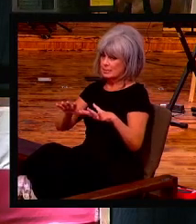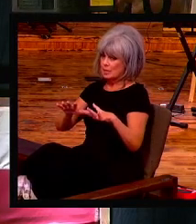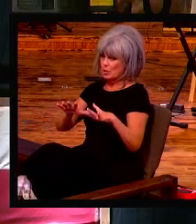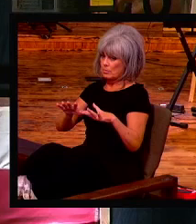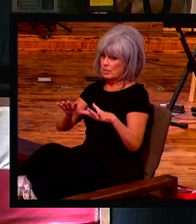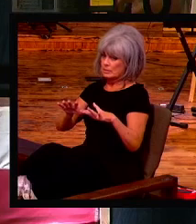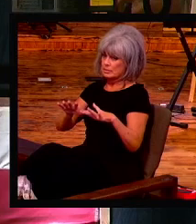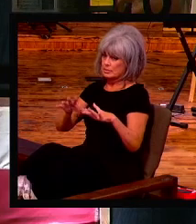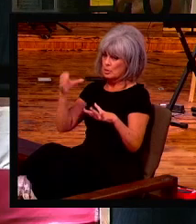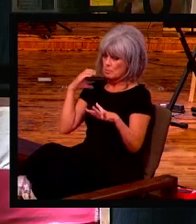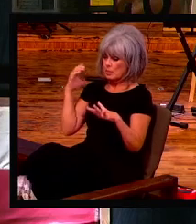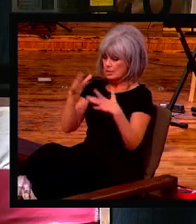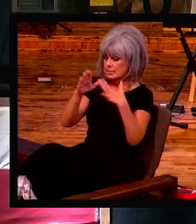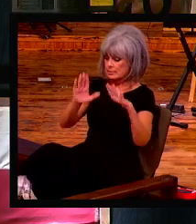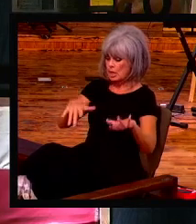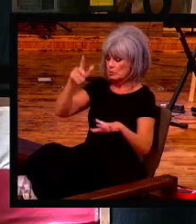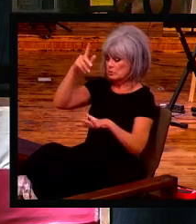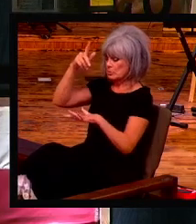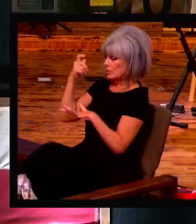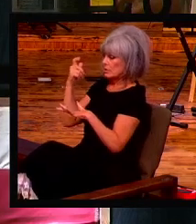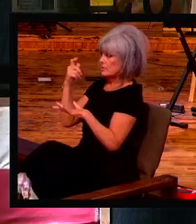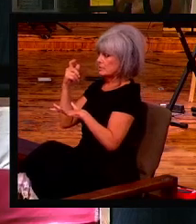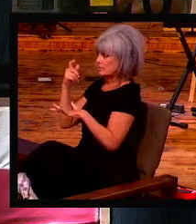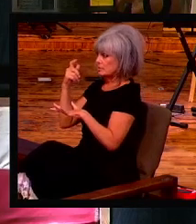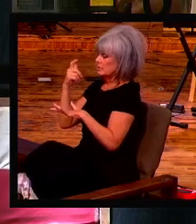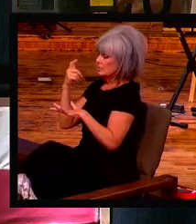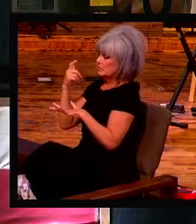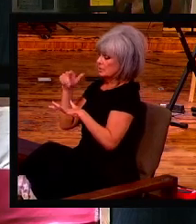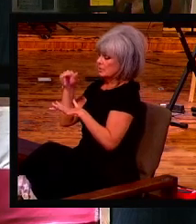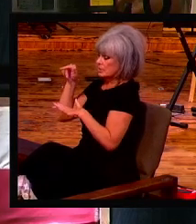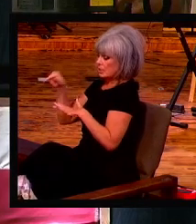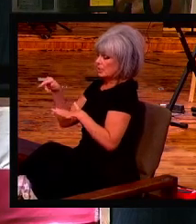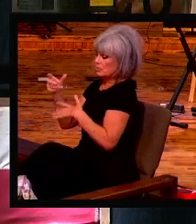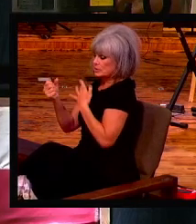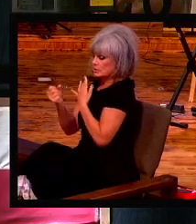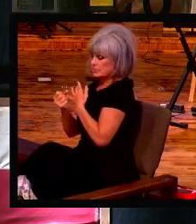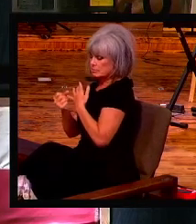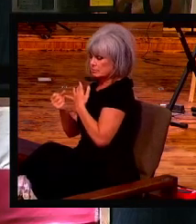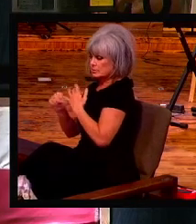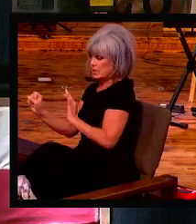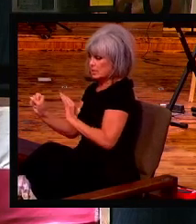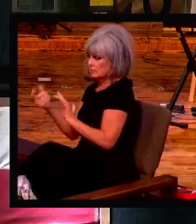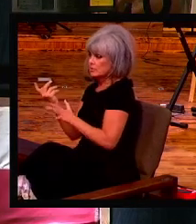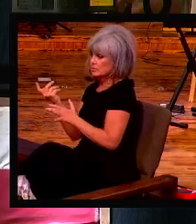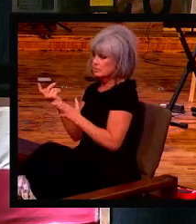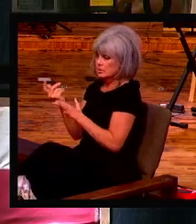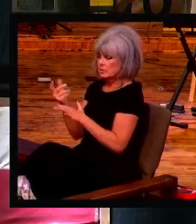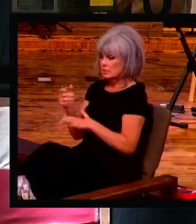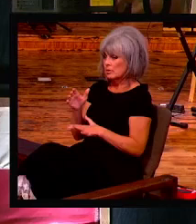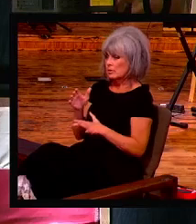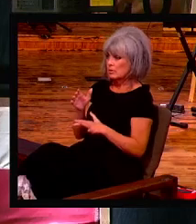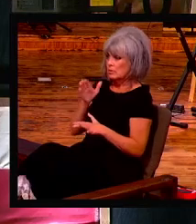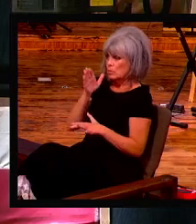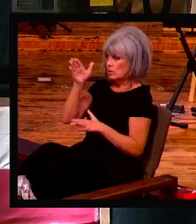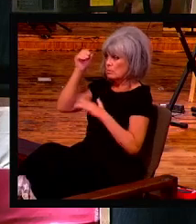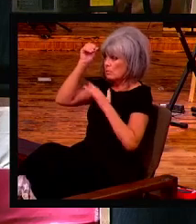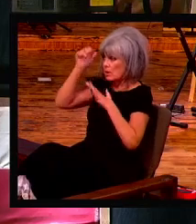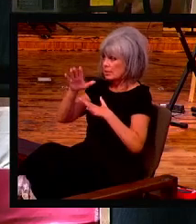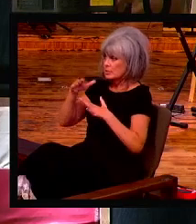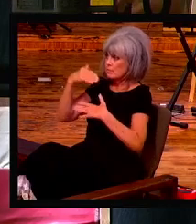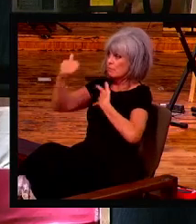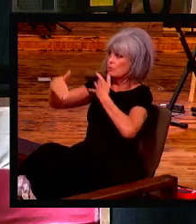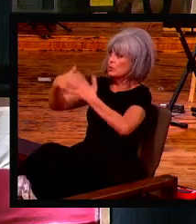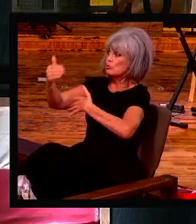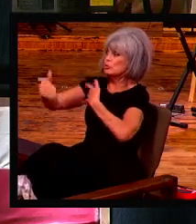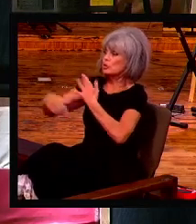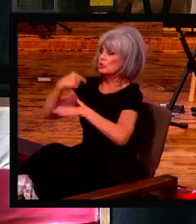business? Because you showed up. How many know that God will bless the future generations of your family? Because